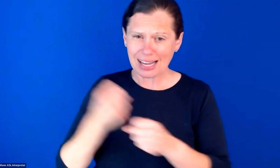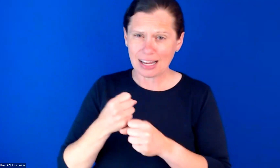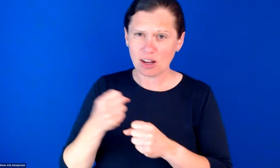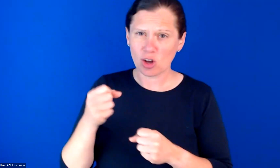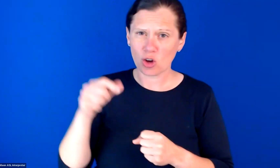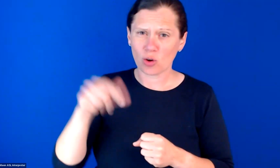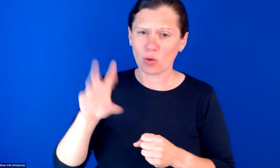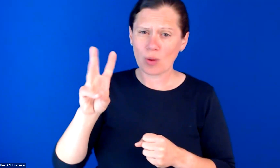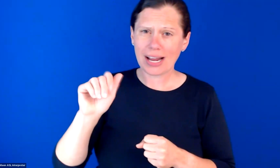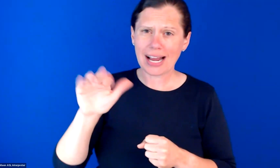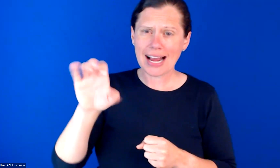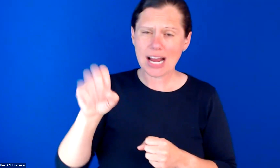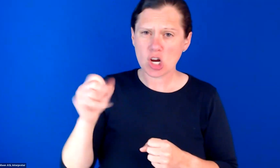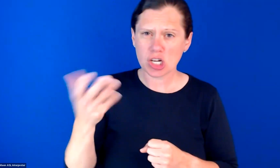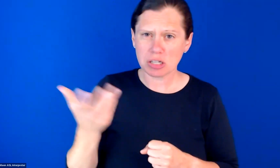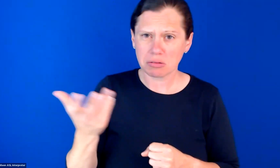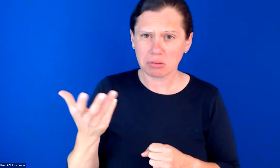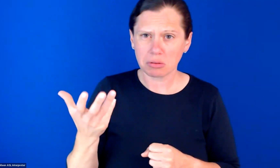inflation?